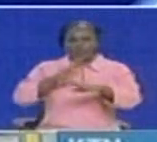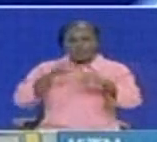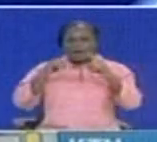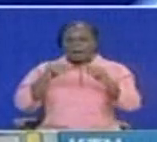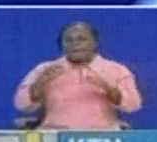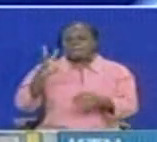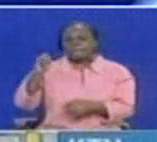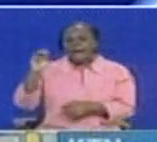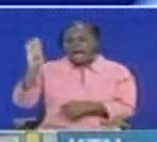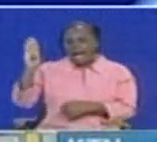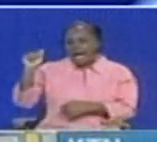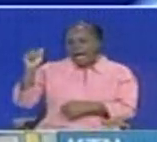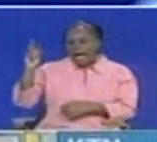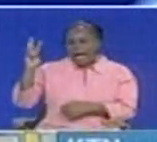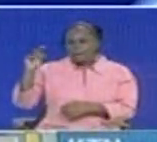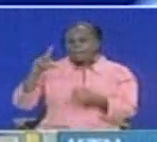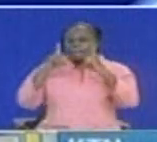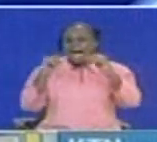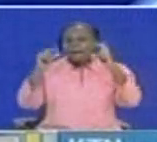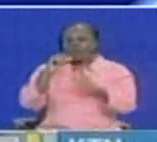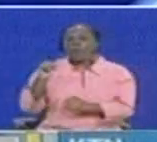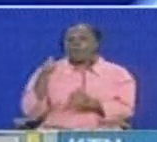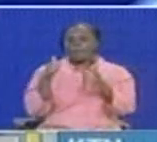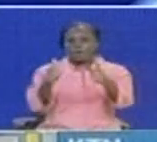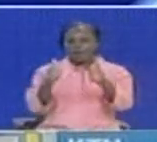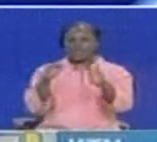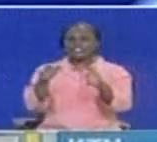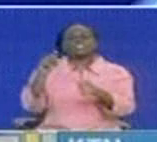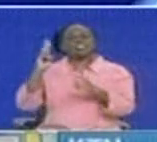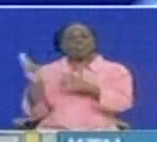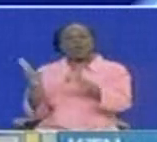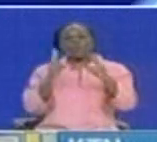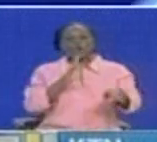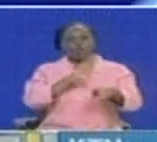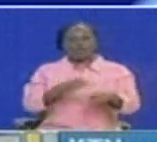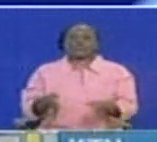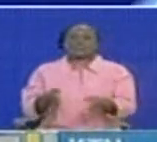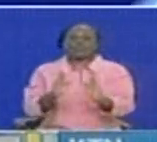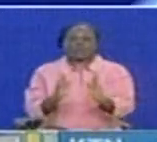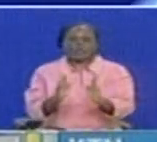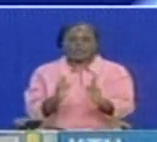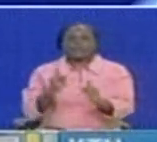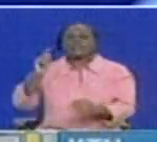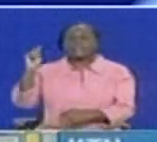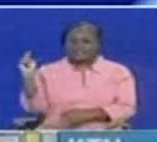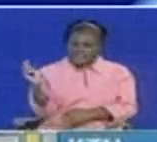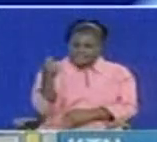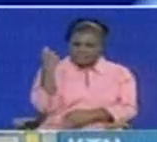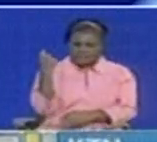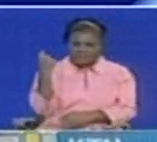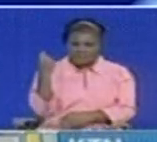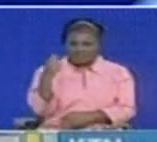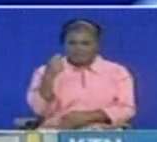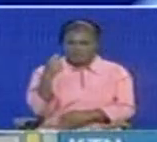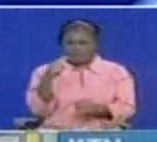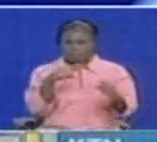Mambo Poa, deliberate. It's very much the kind of language you hear on the streets. It represents Kenya now in the going